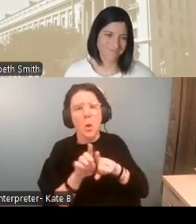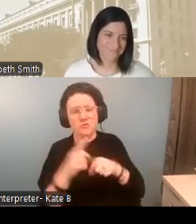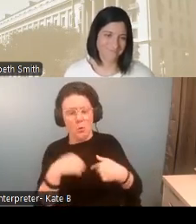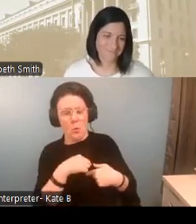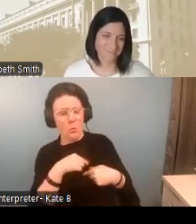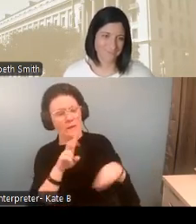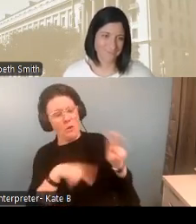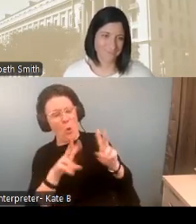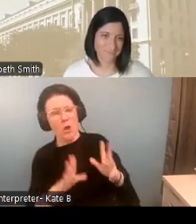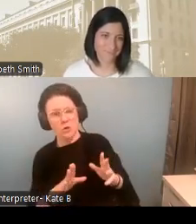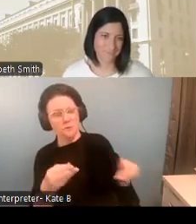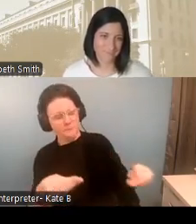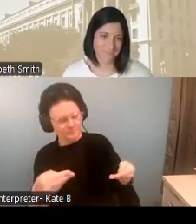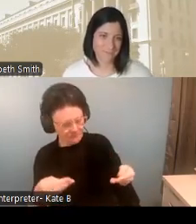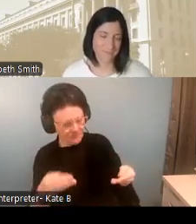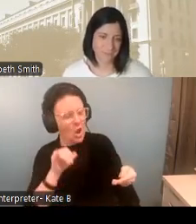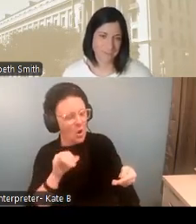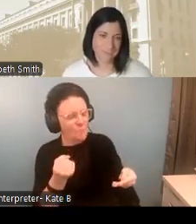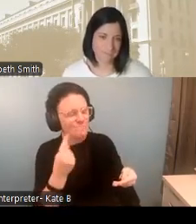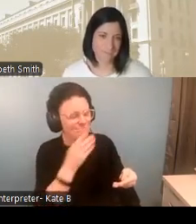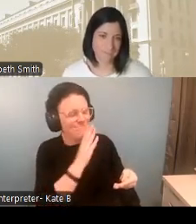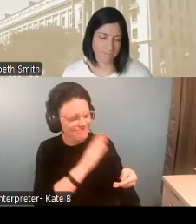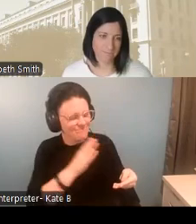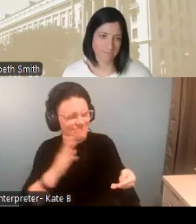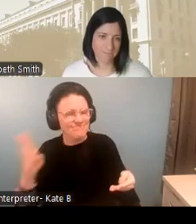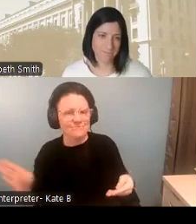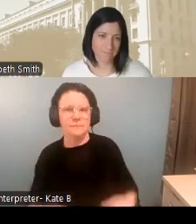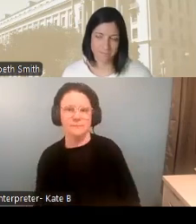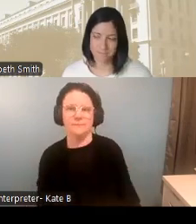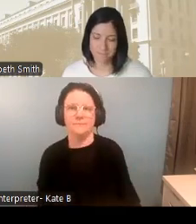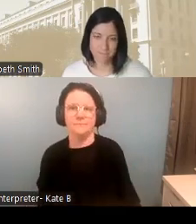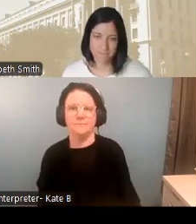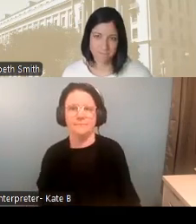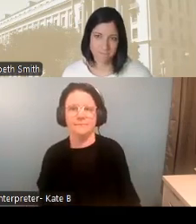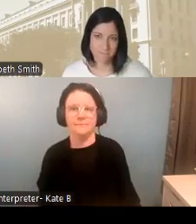an auditor the operations that you have in place.